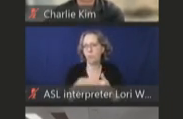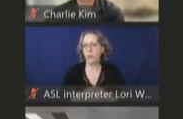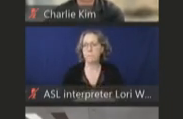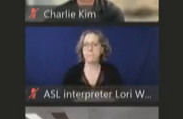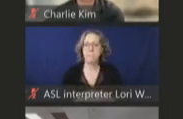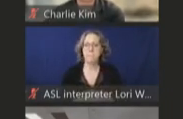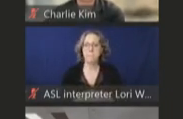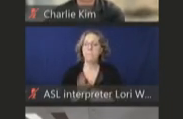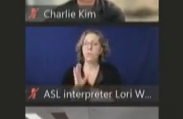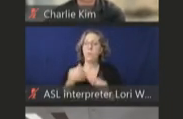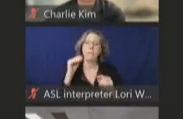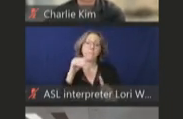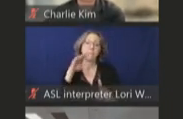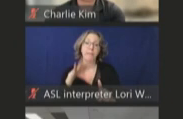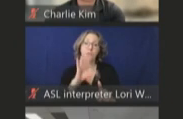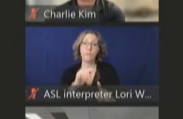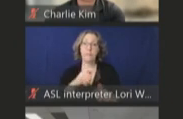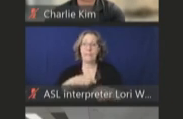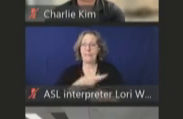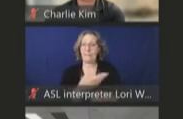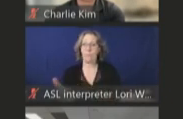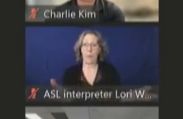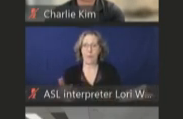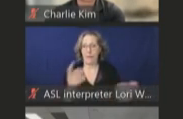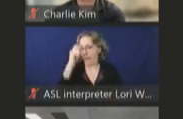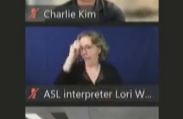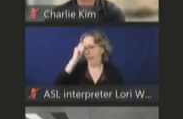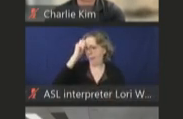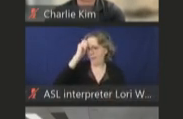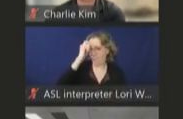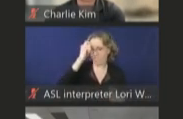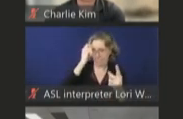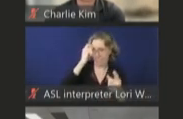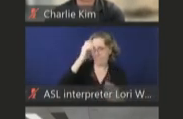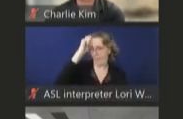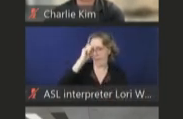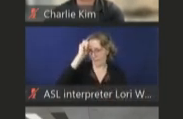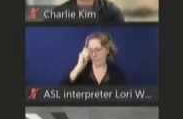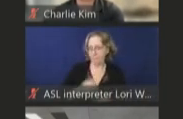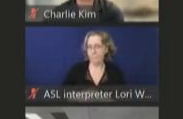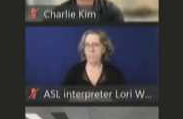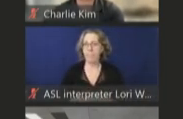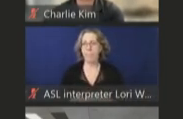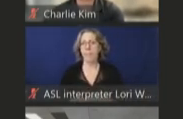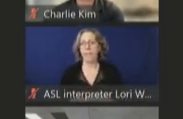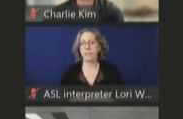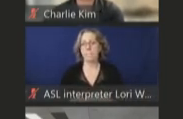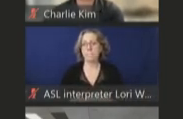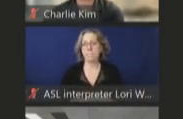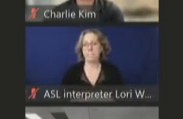is this hat. We're excited to say that it has our